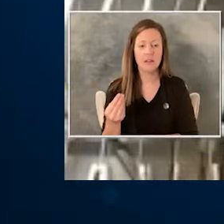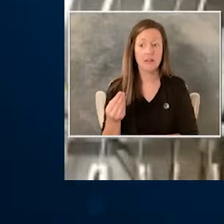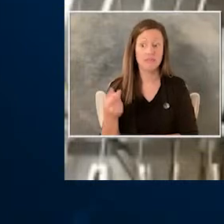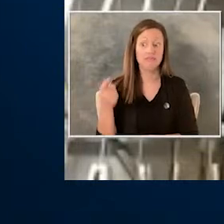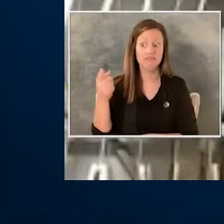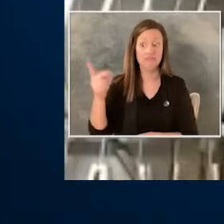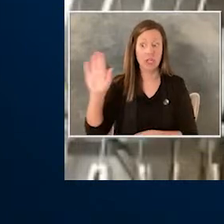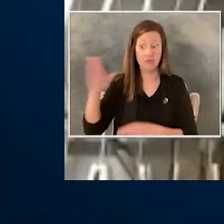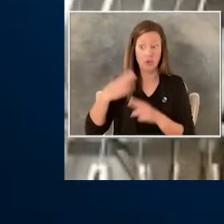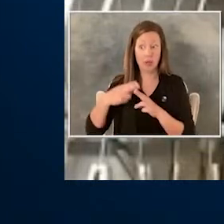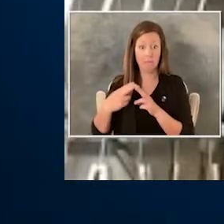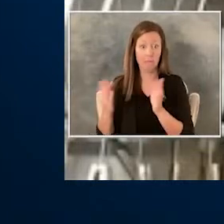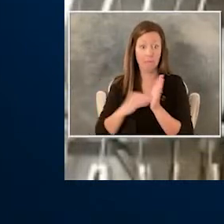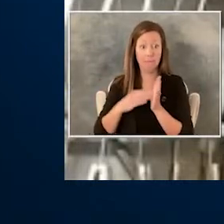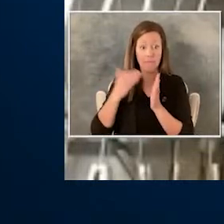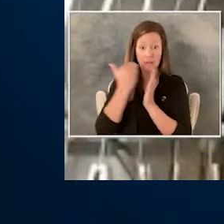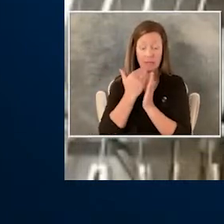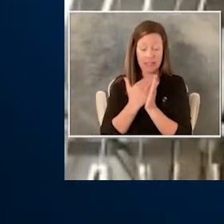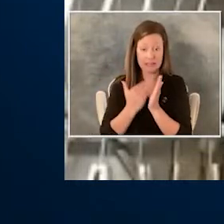list, and